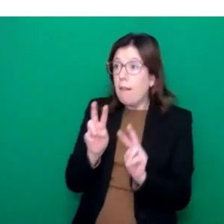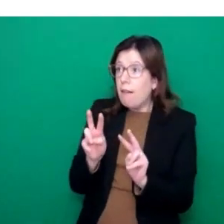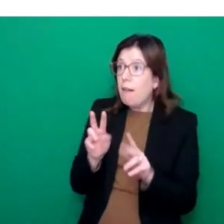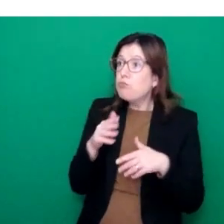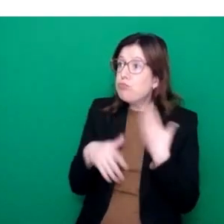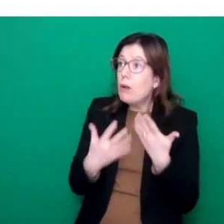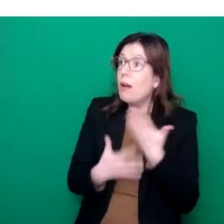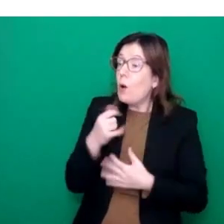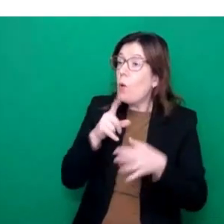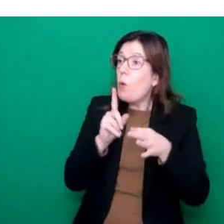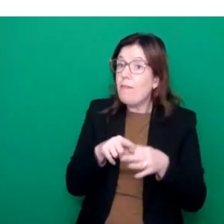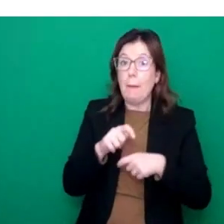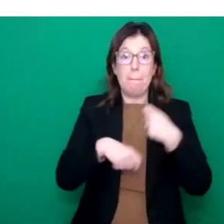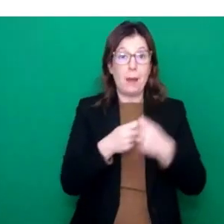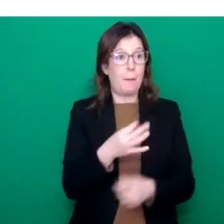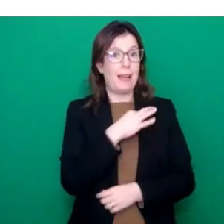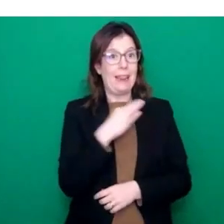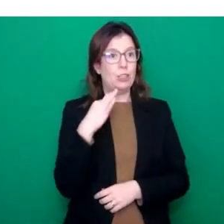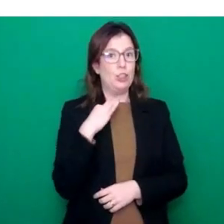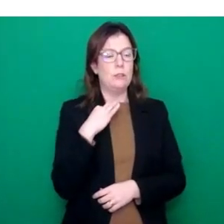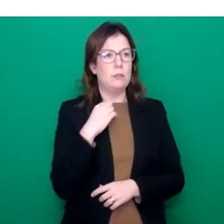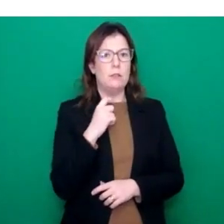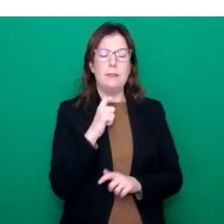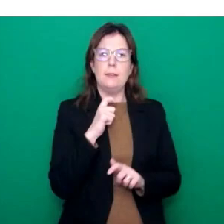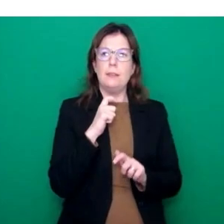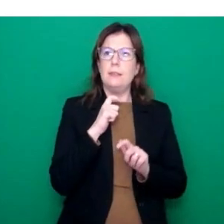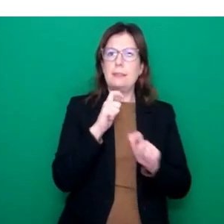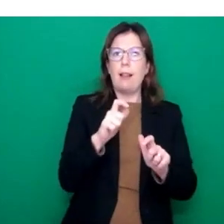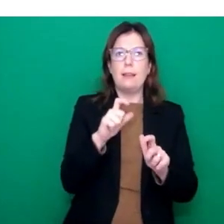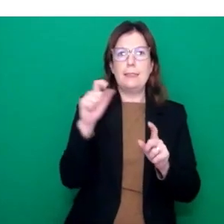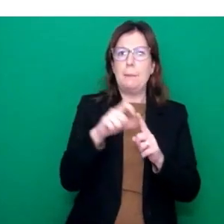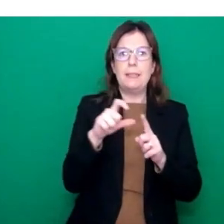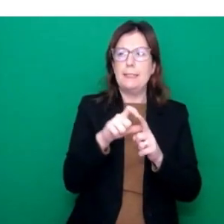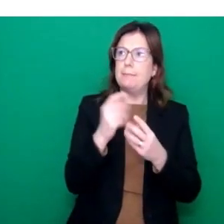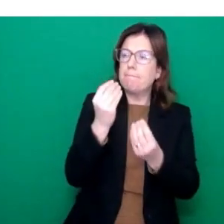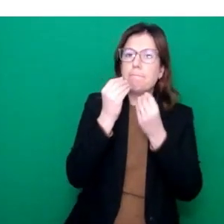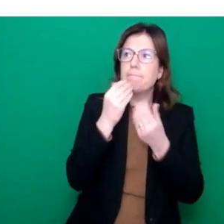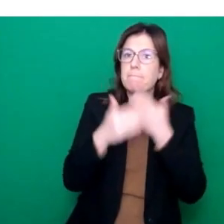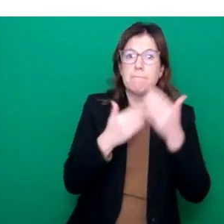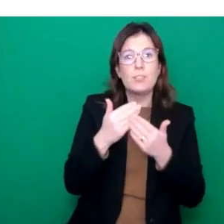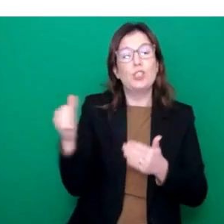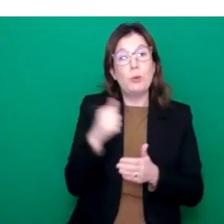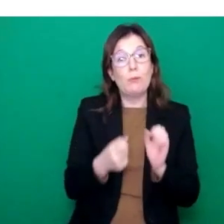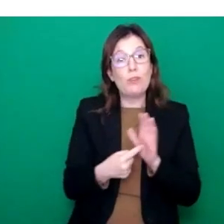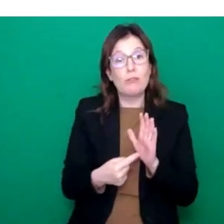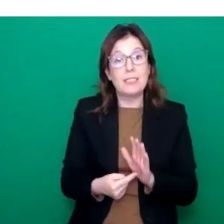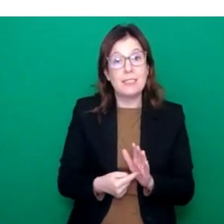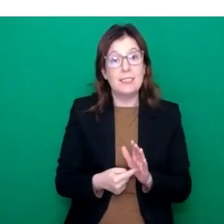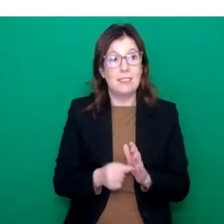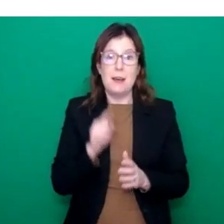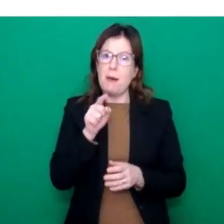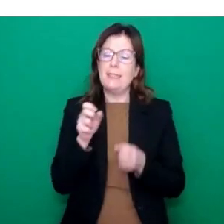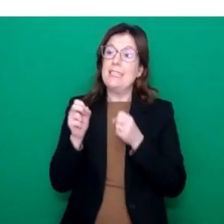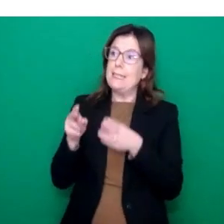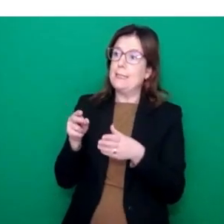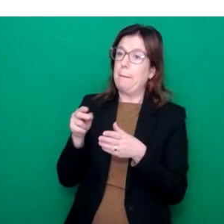qualified clinicians, how we're continuing to access that CPD and how it's prioritized, but the systems have a part to play in making sure